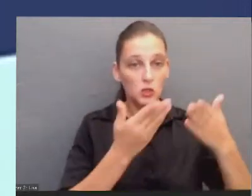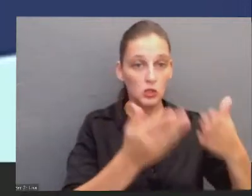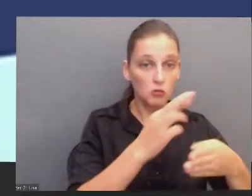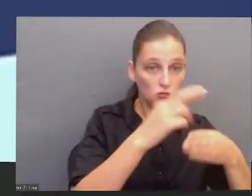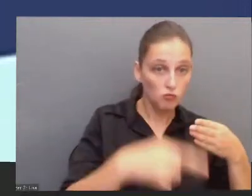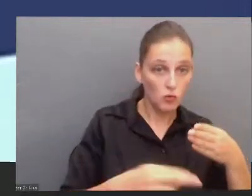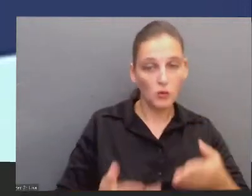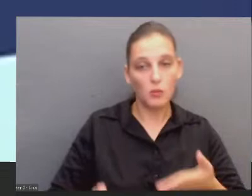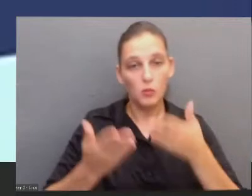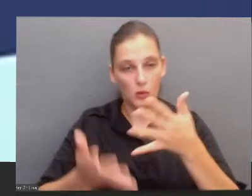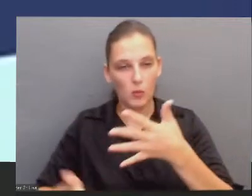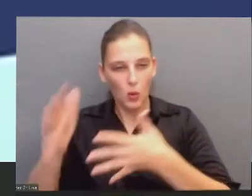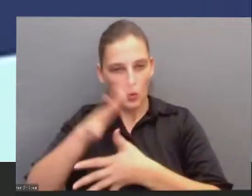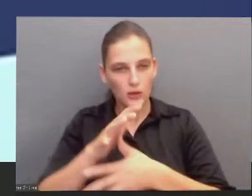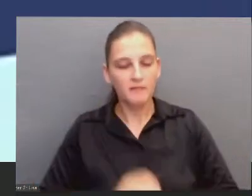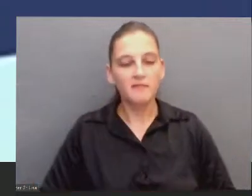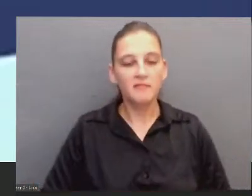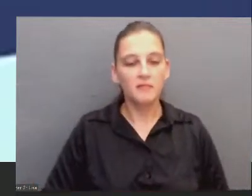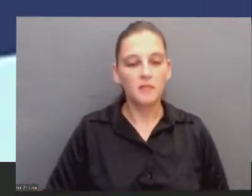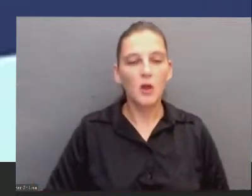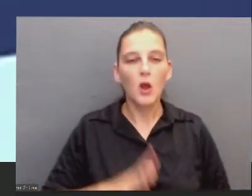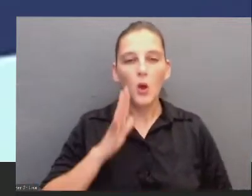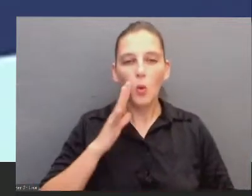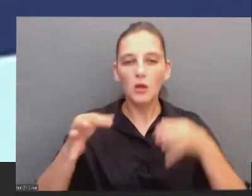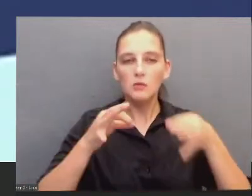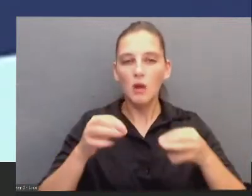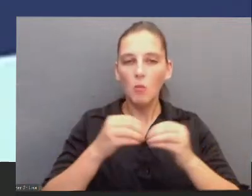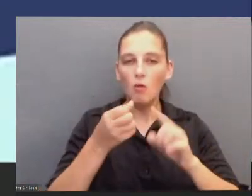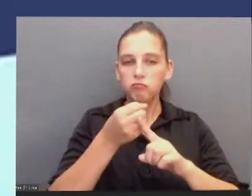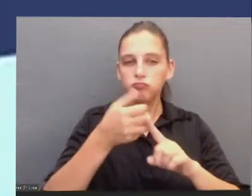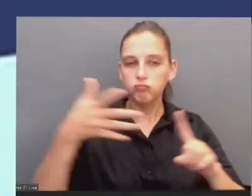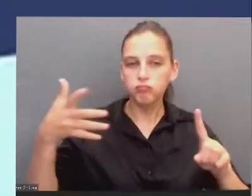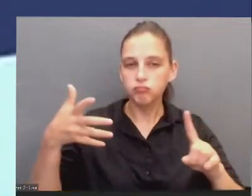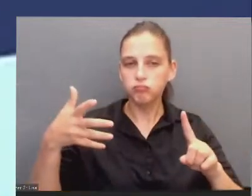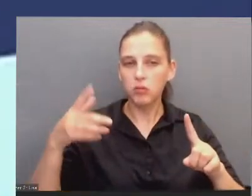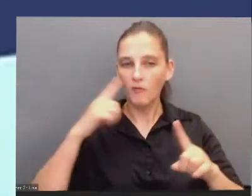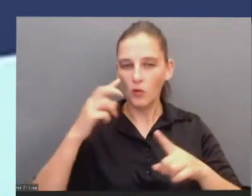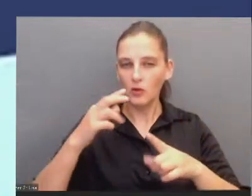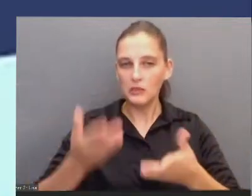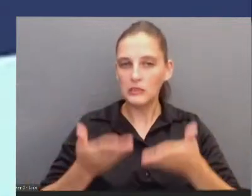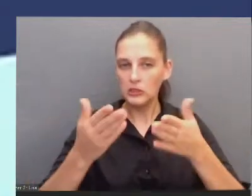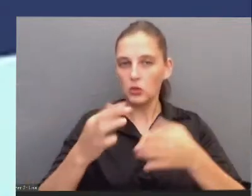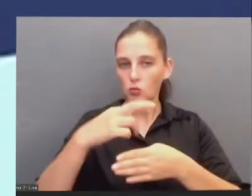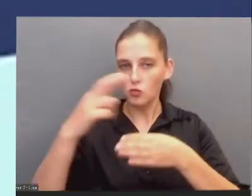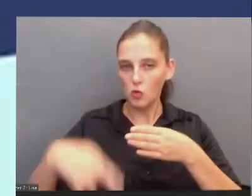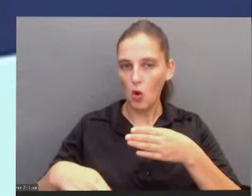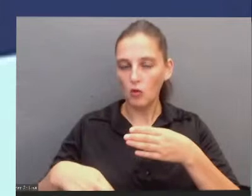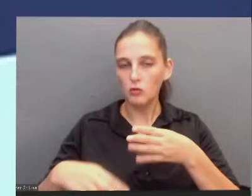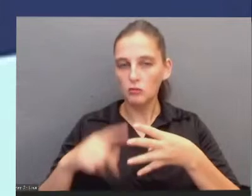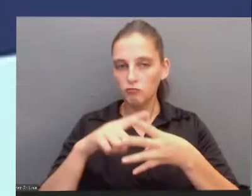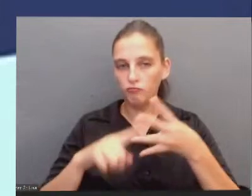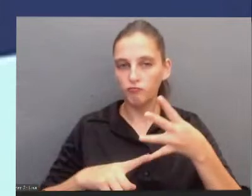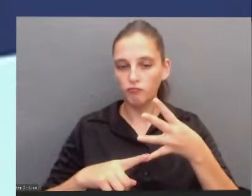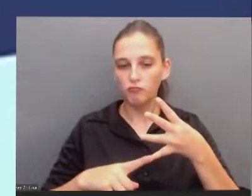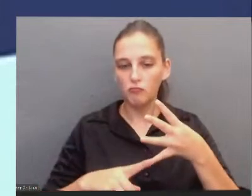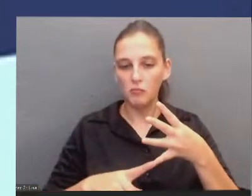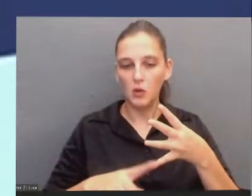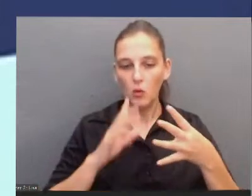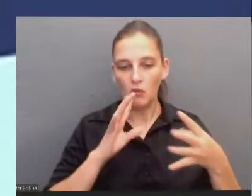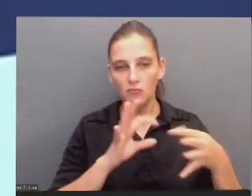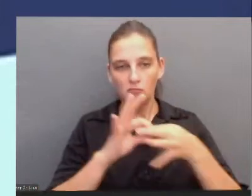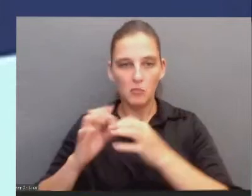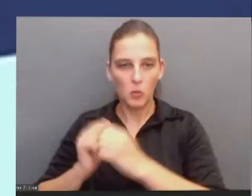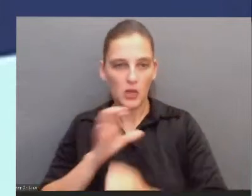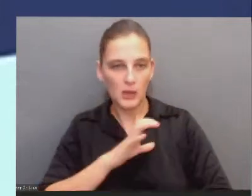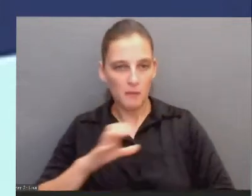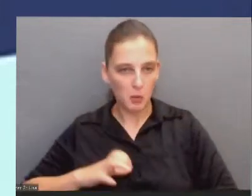will be talking more about those suggested outcomes momentarily. And of course, we'll consider this for a vote later in the meeting.